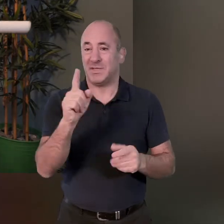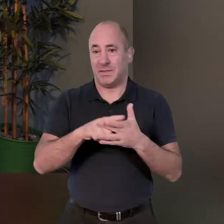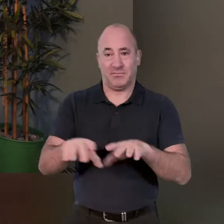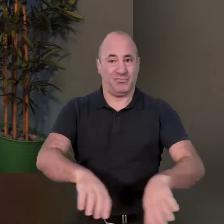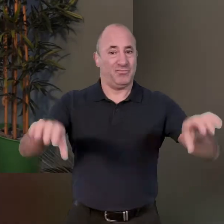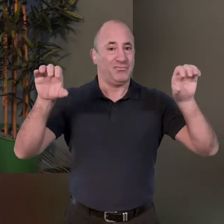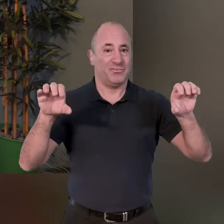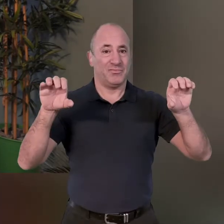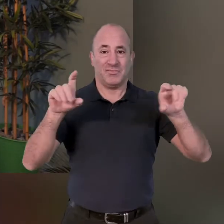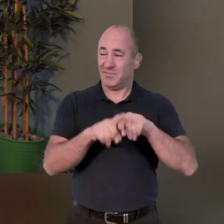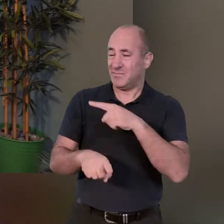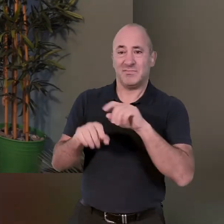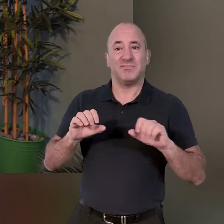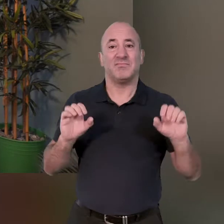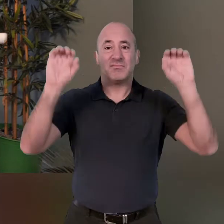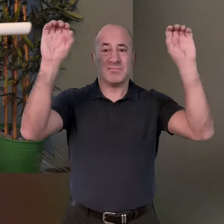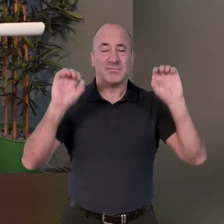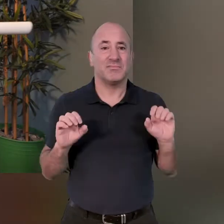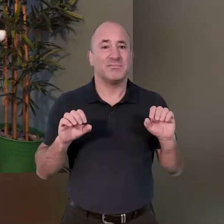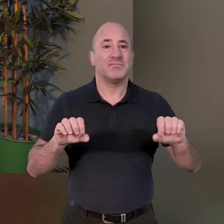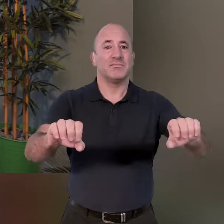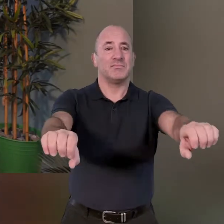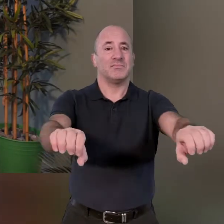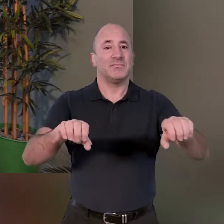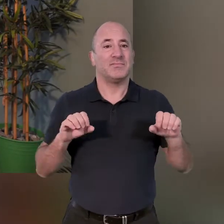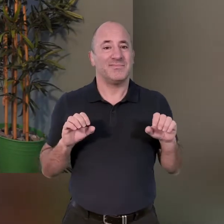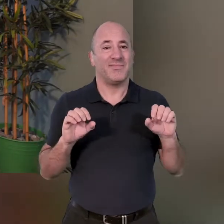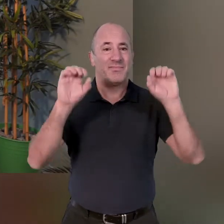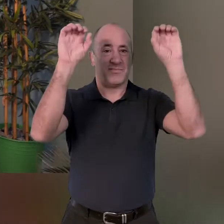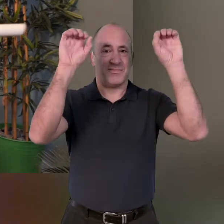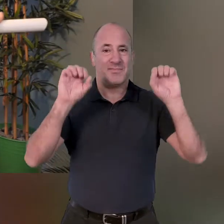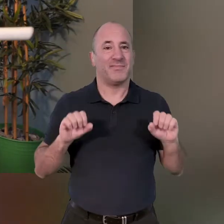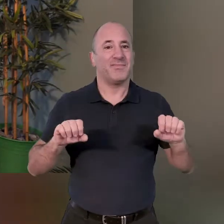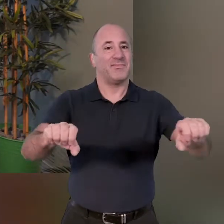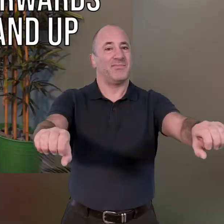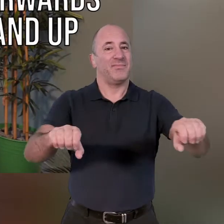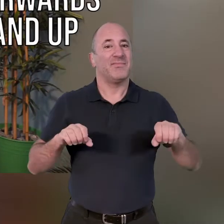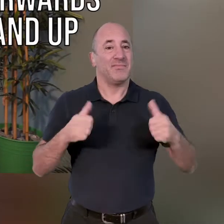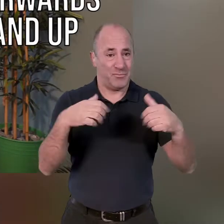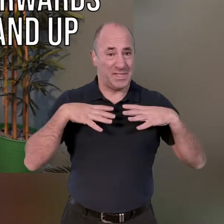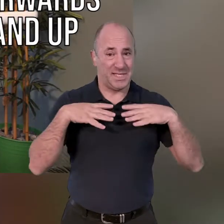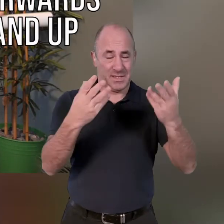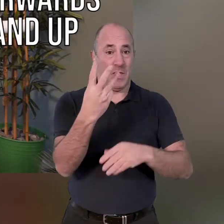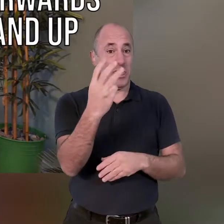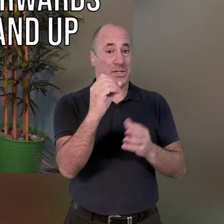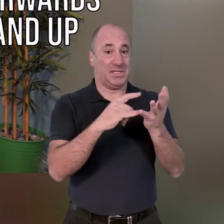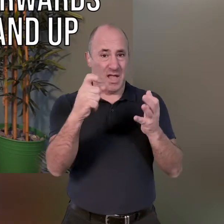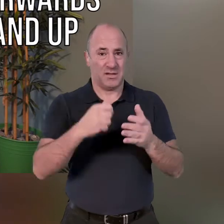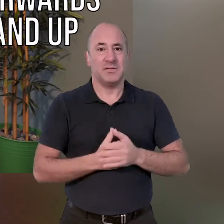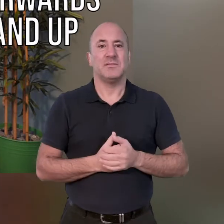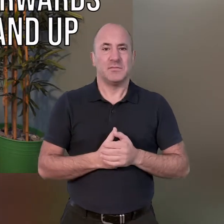like so, and then both hands up above our head and repeat that. So punching them forwards and punching them out. Off we go. 30 seconds of